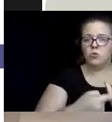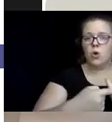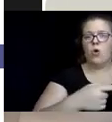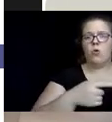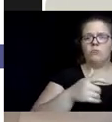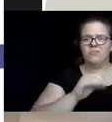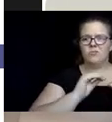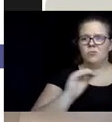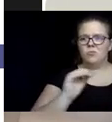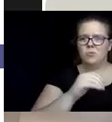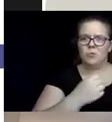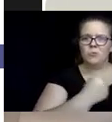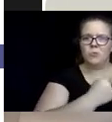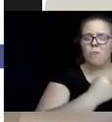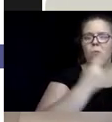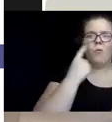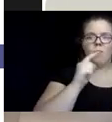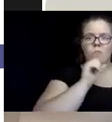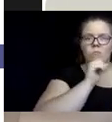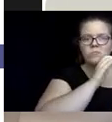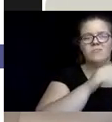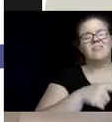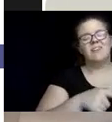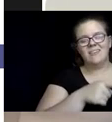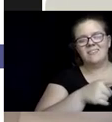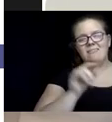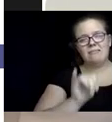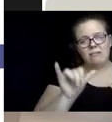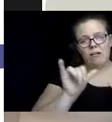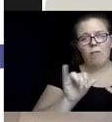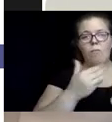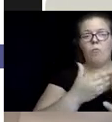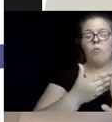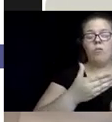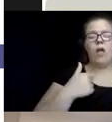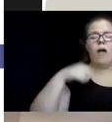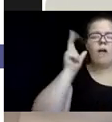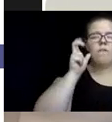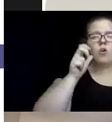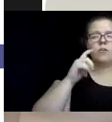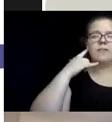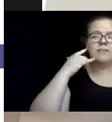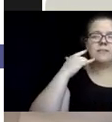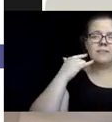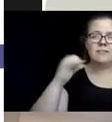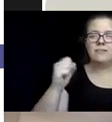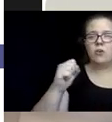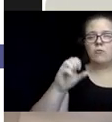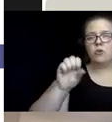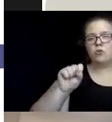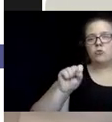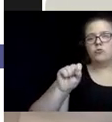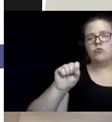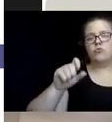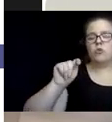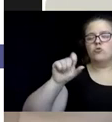not unusual. Before COVID-19, I have often heard of the silver tsunami, again, turning an aging